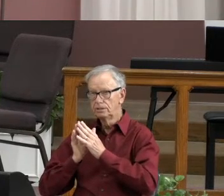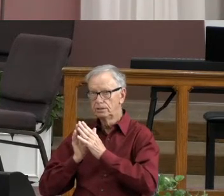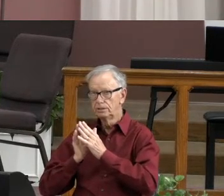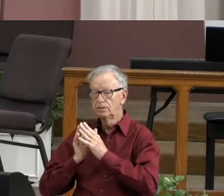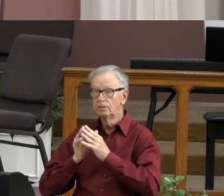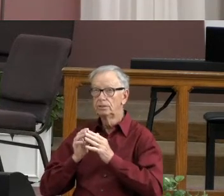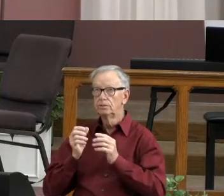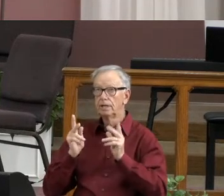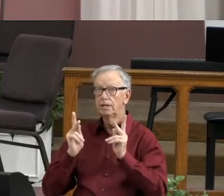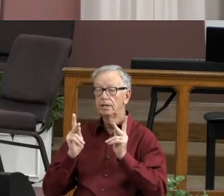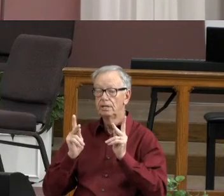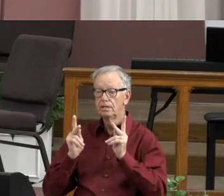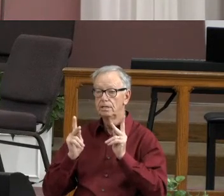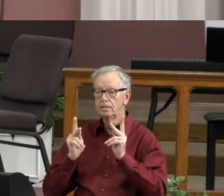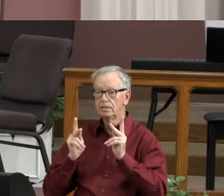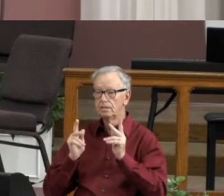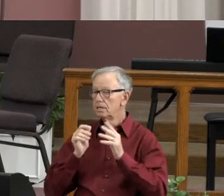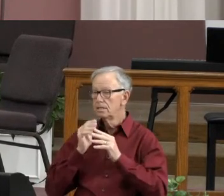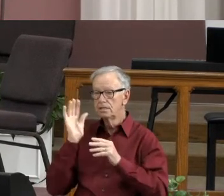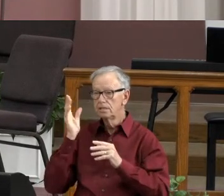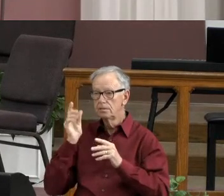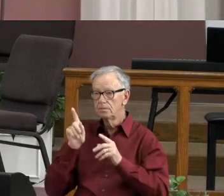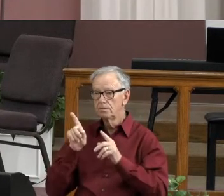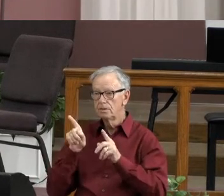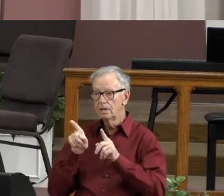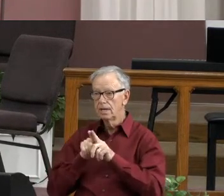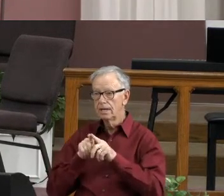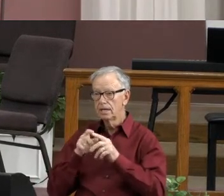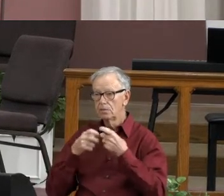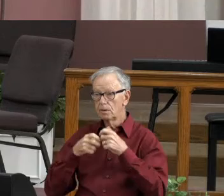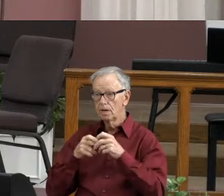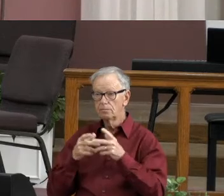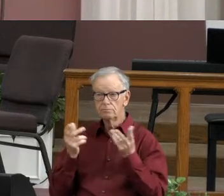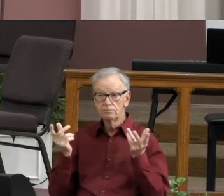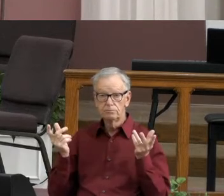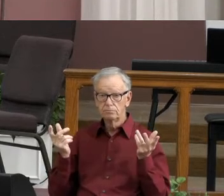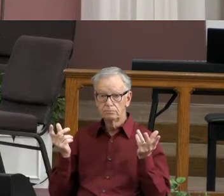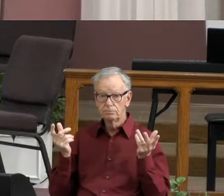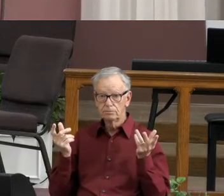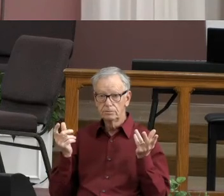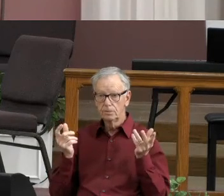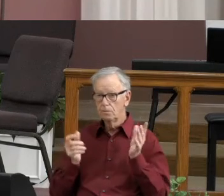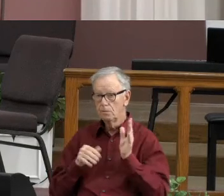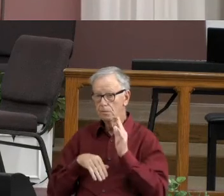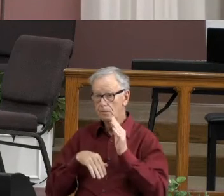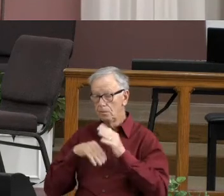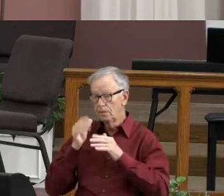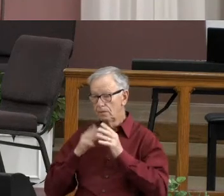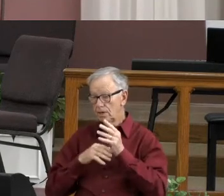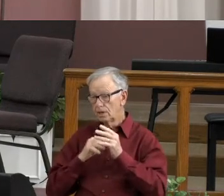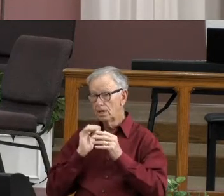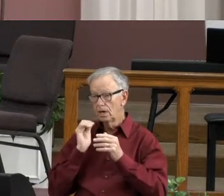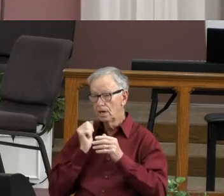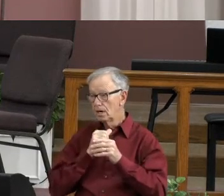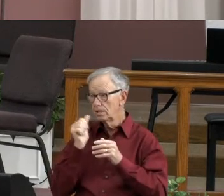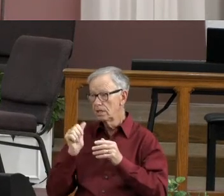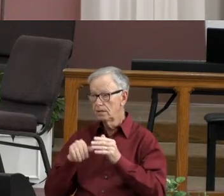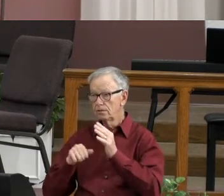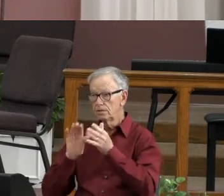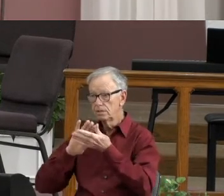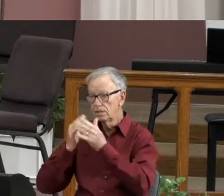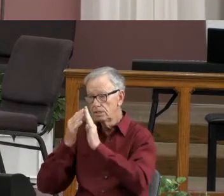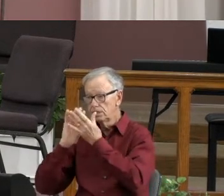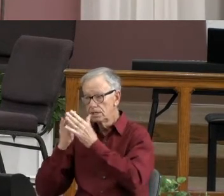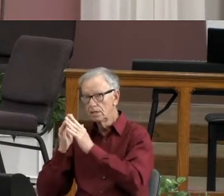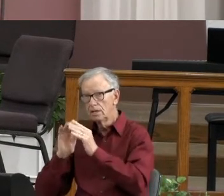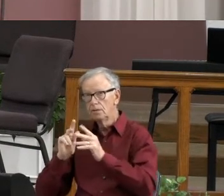Okay? That doesn't seem like a problem, does it? We're going to build for ourselves a city. A place for us